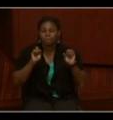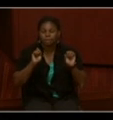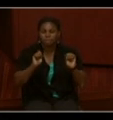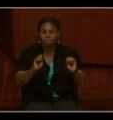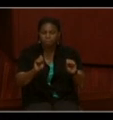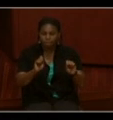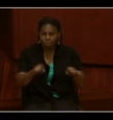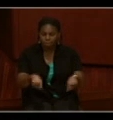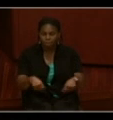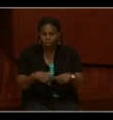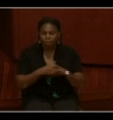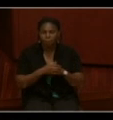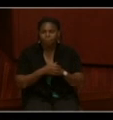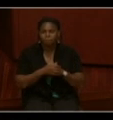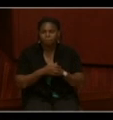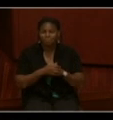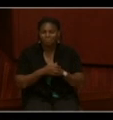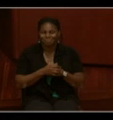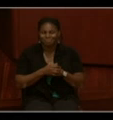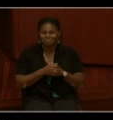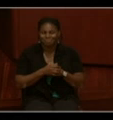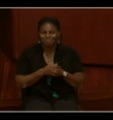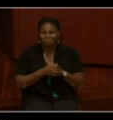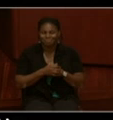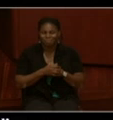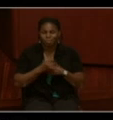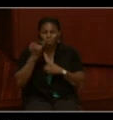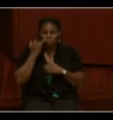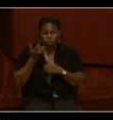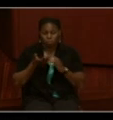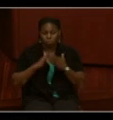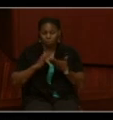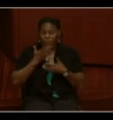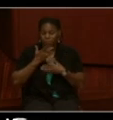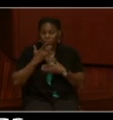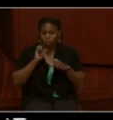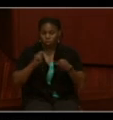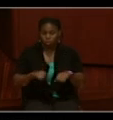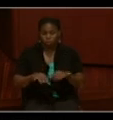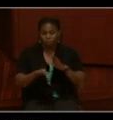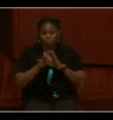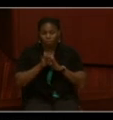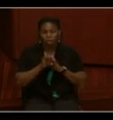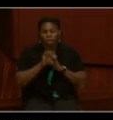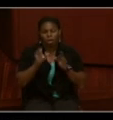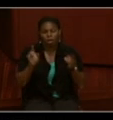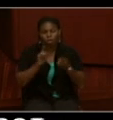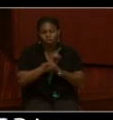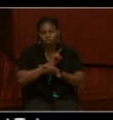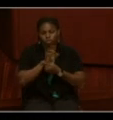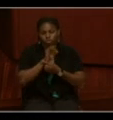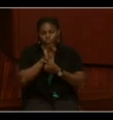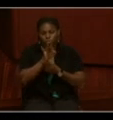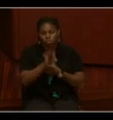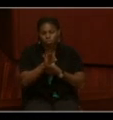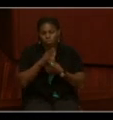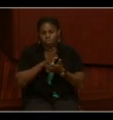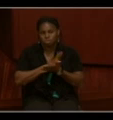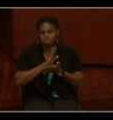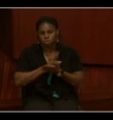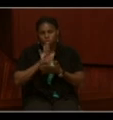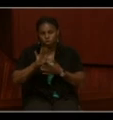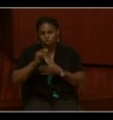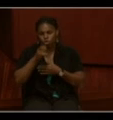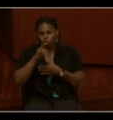who first set foot on U.S. soil. If you get lucky, you might find a cross-reference sheet in, say, your great-uncle's file